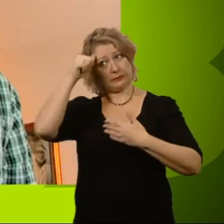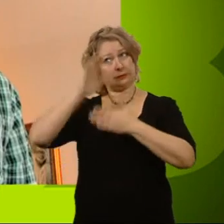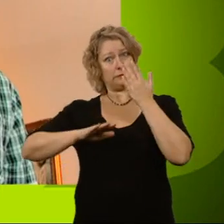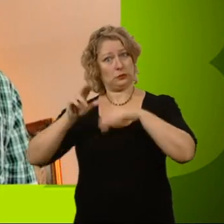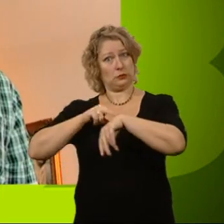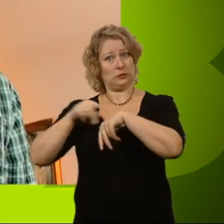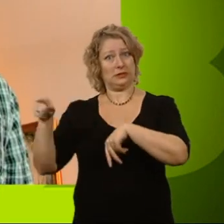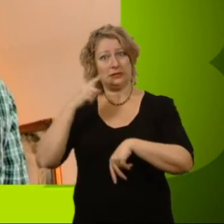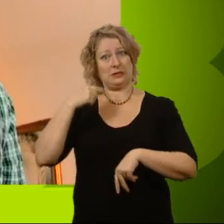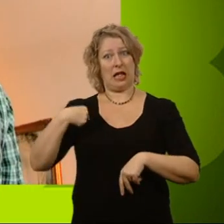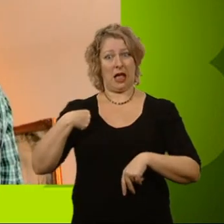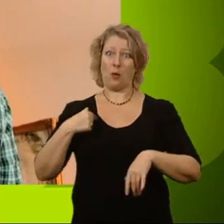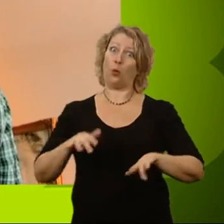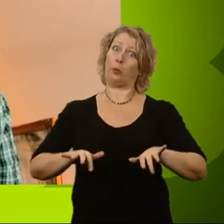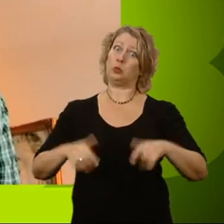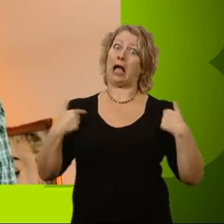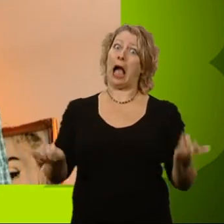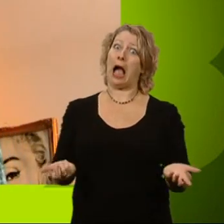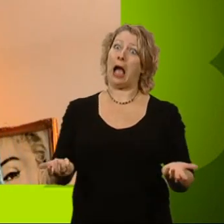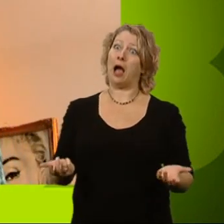expert medical opinion, I'm a computer!